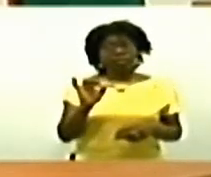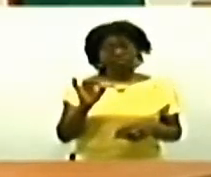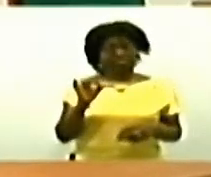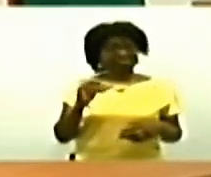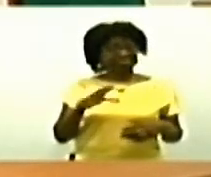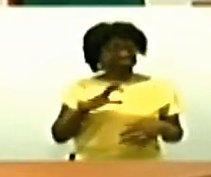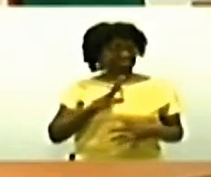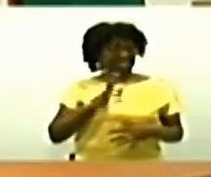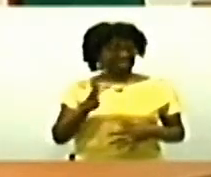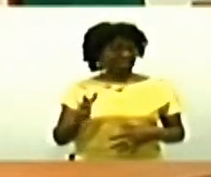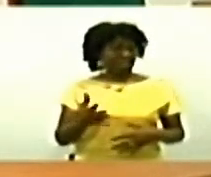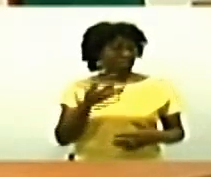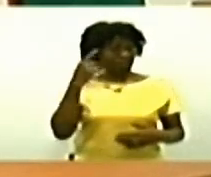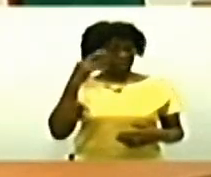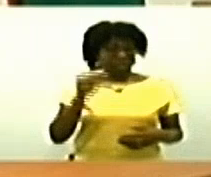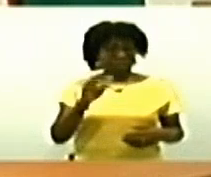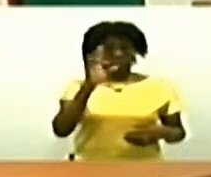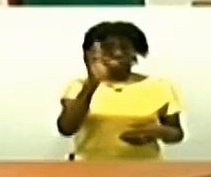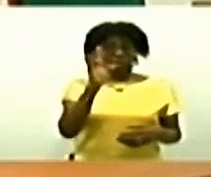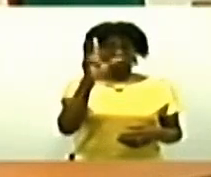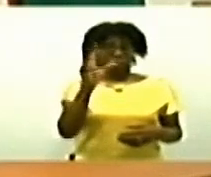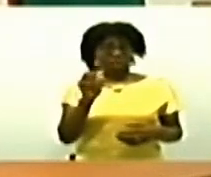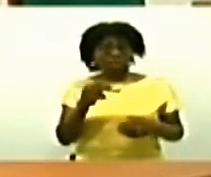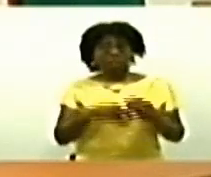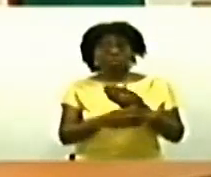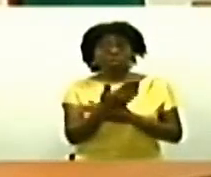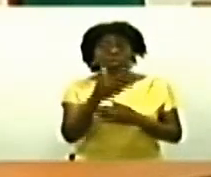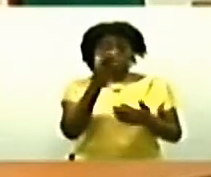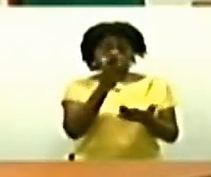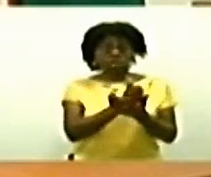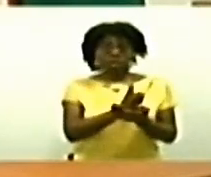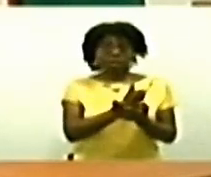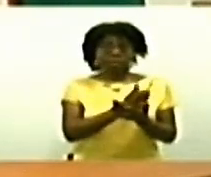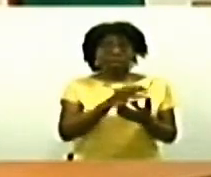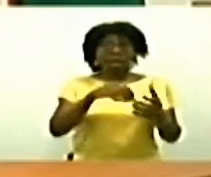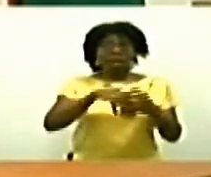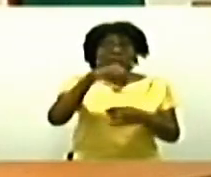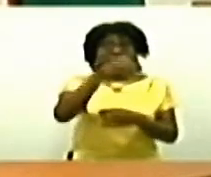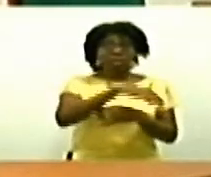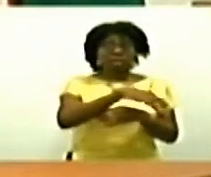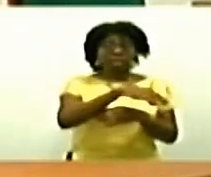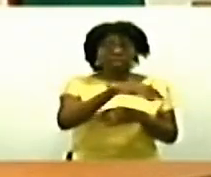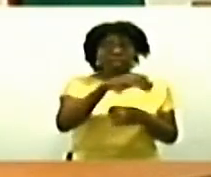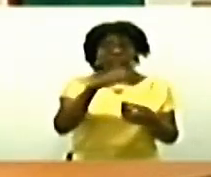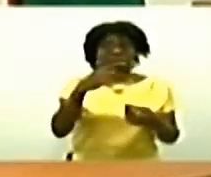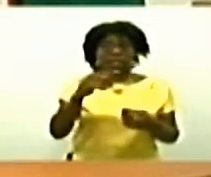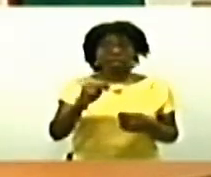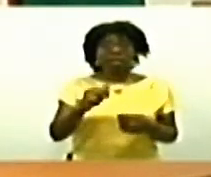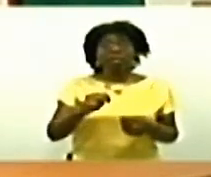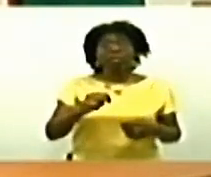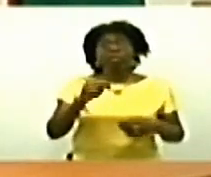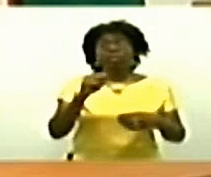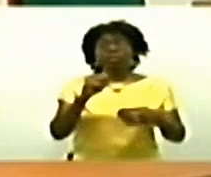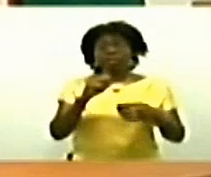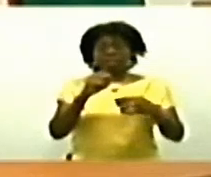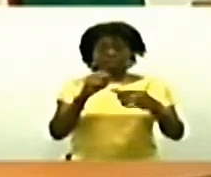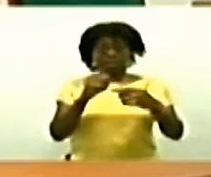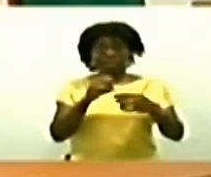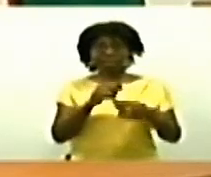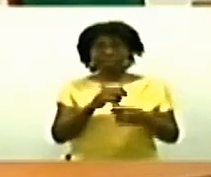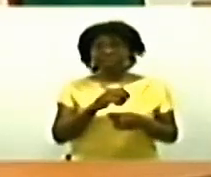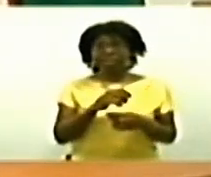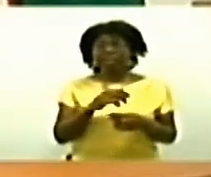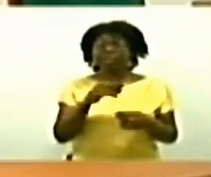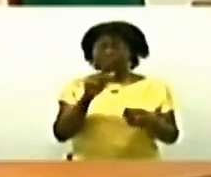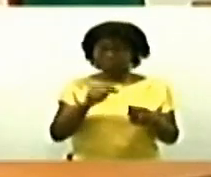convenient at 7:30 in the morning to stop just outside of the lawn tennis court to deliver